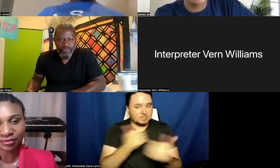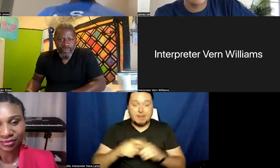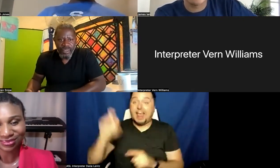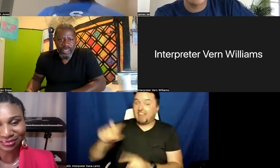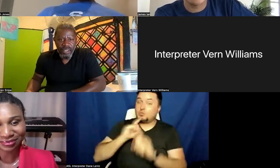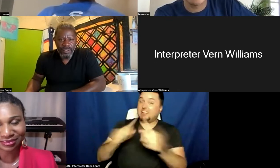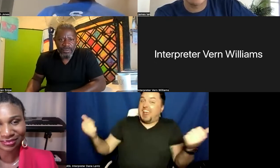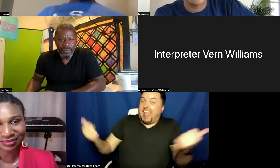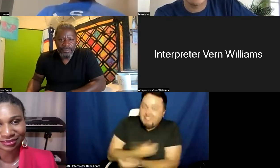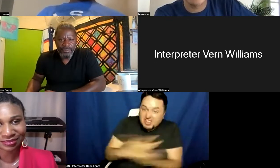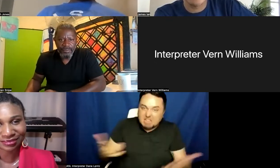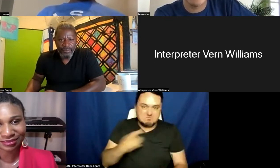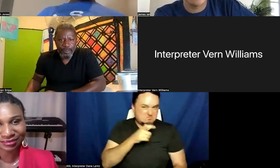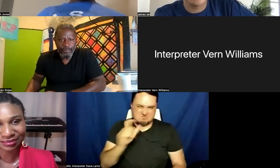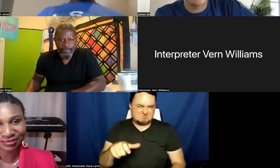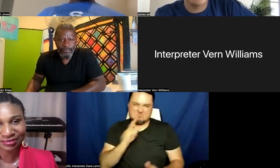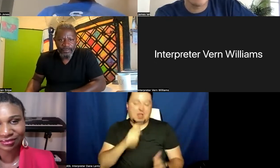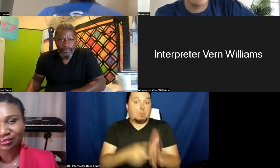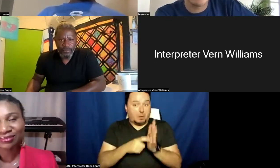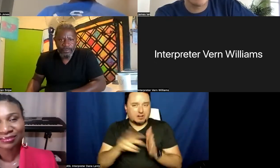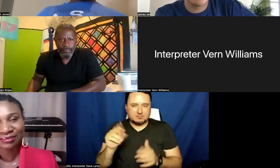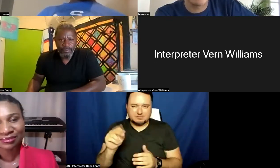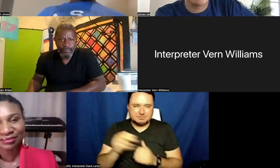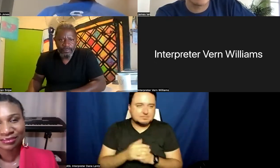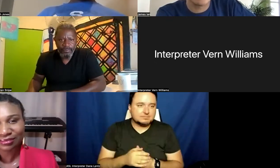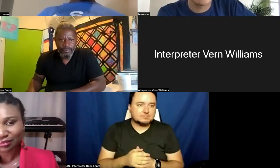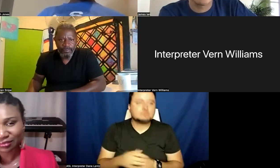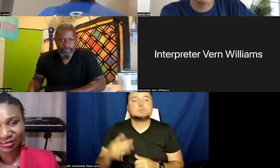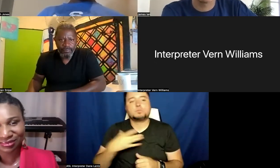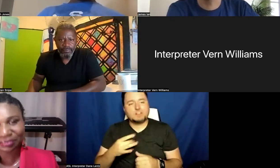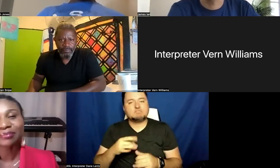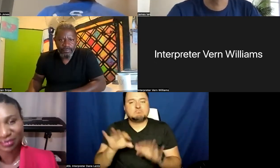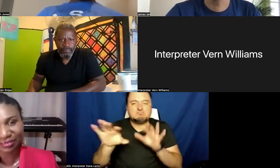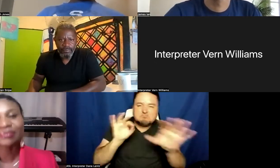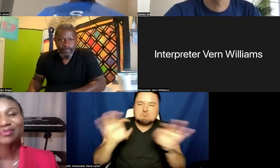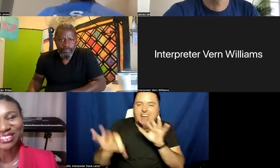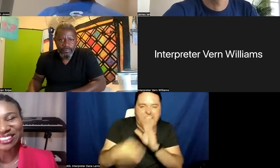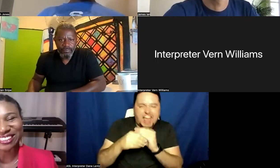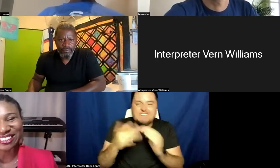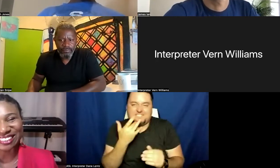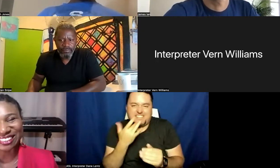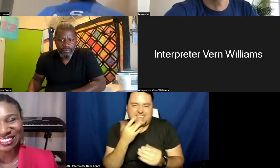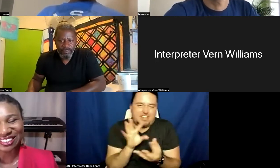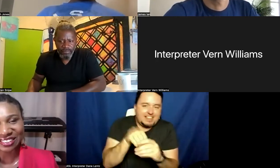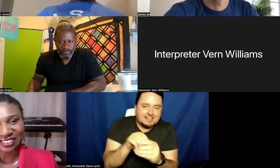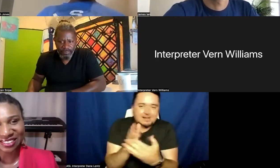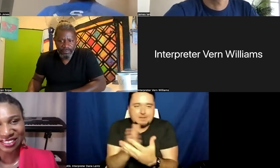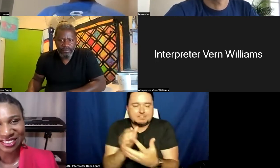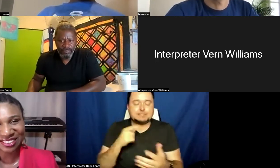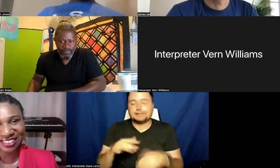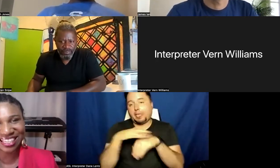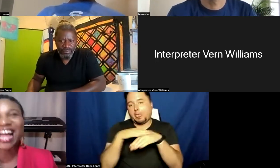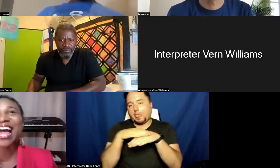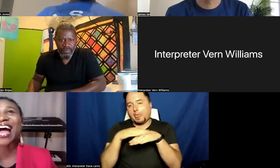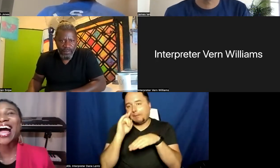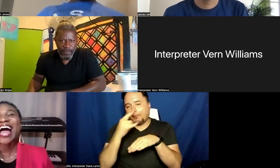everything. It's okay. And then Lachi will kind of pick and add some additional flavor in between. So these are just the bland questions, and then she'll add